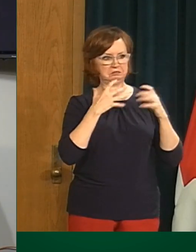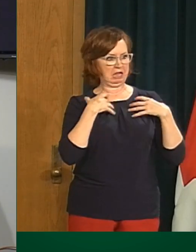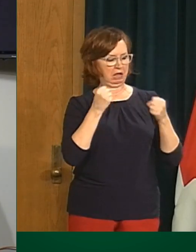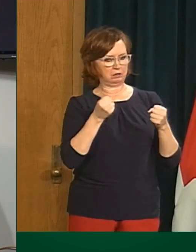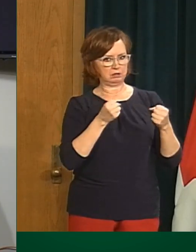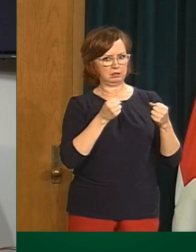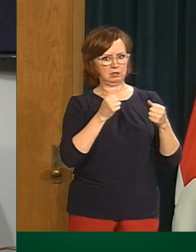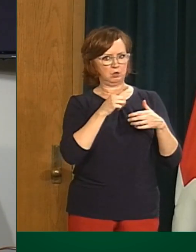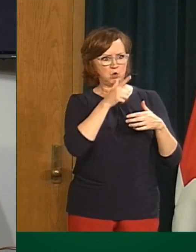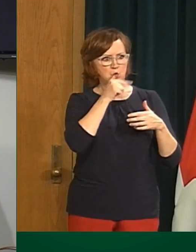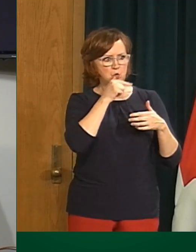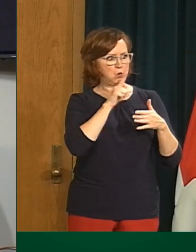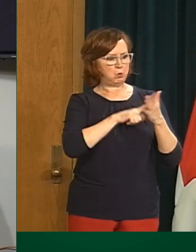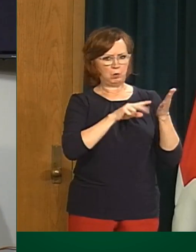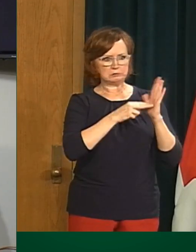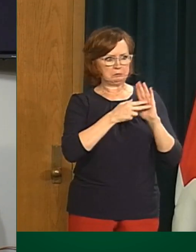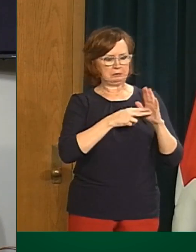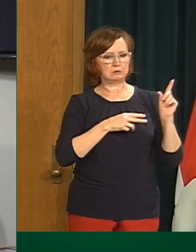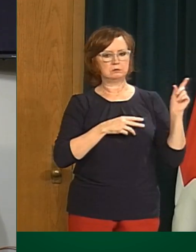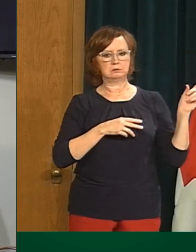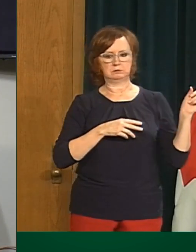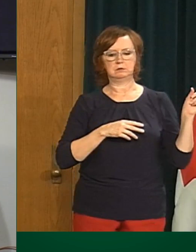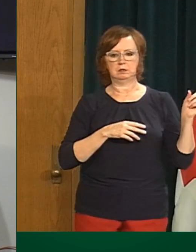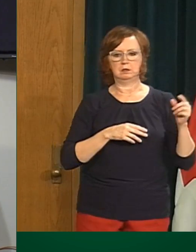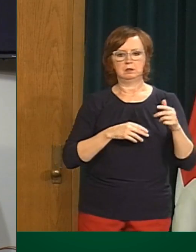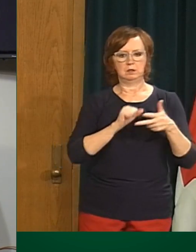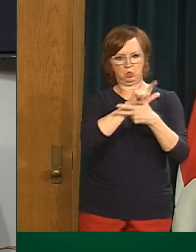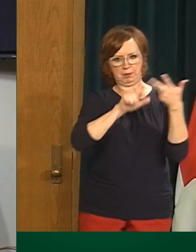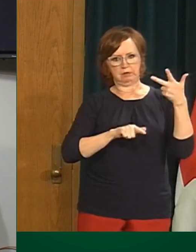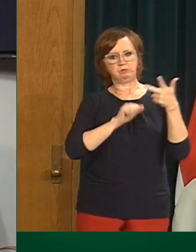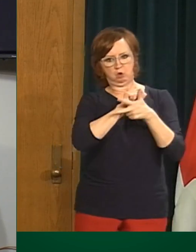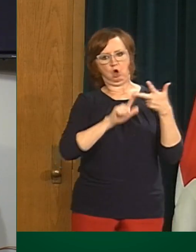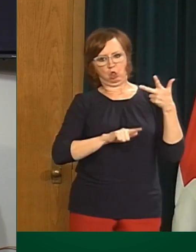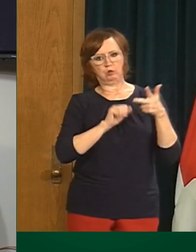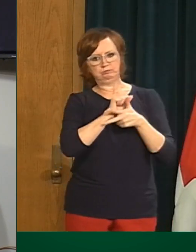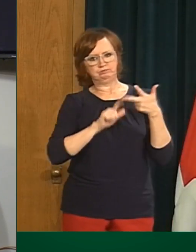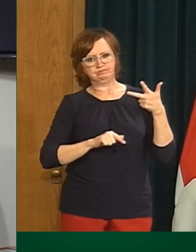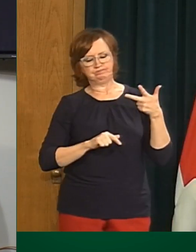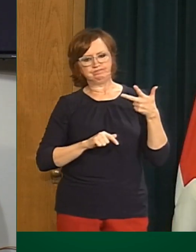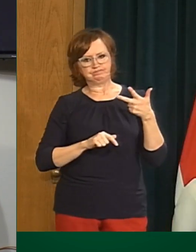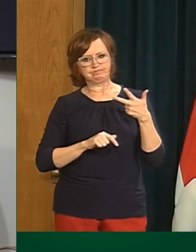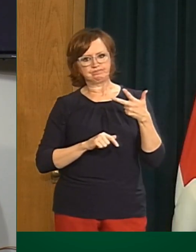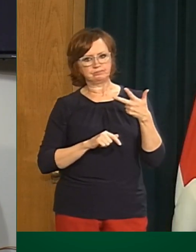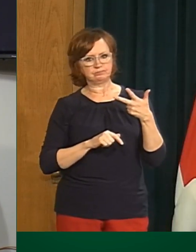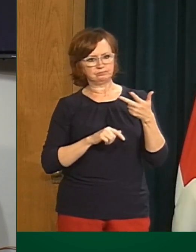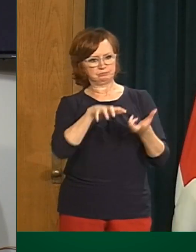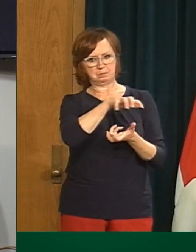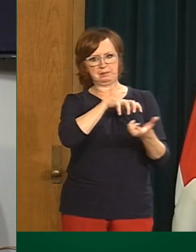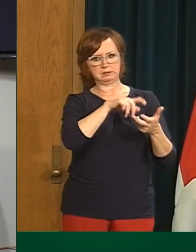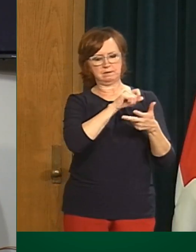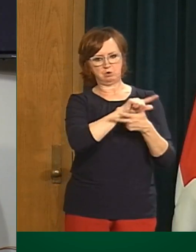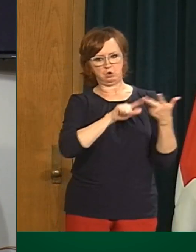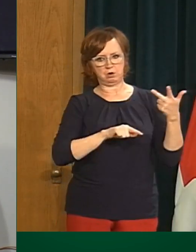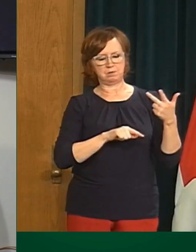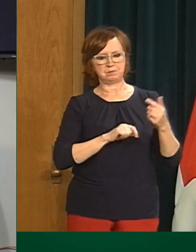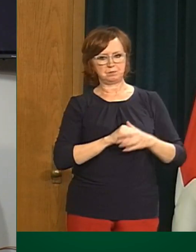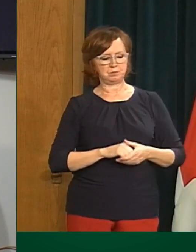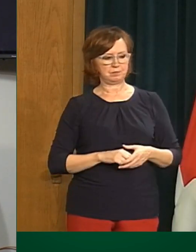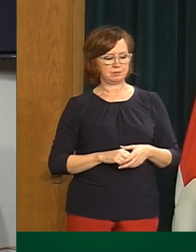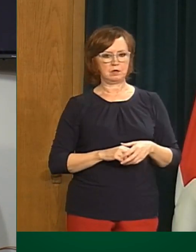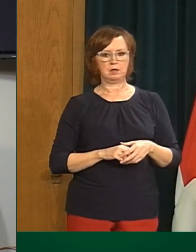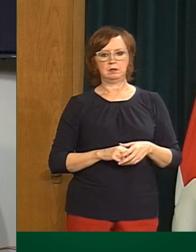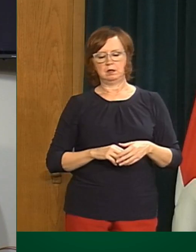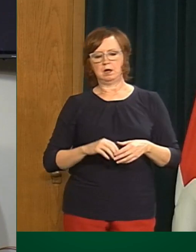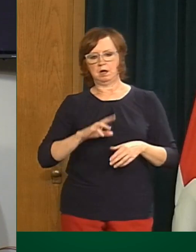what mass testing means. Yeah, so it's a combination of all three, but the emphasis really is that obviously anyone